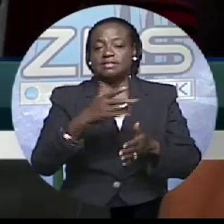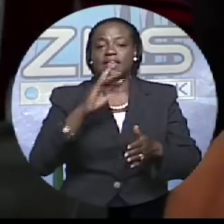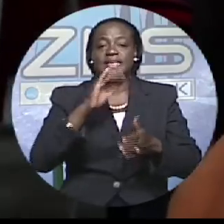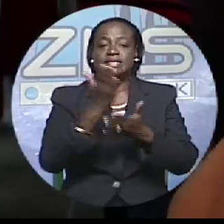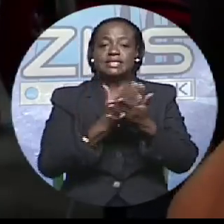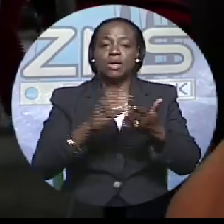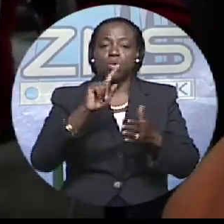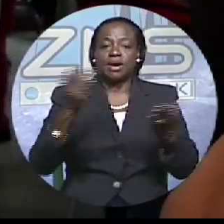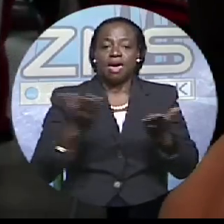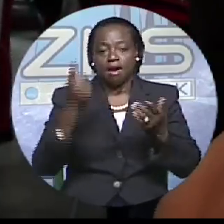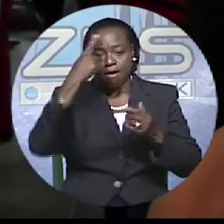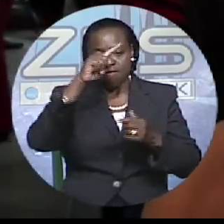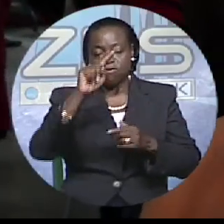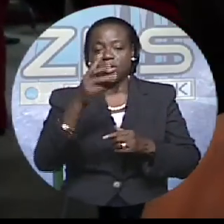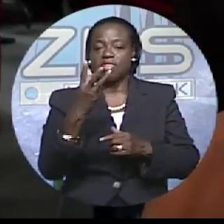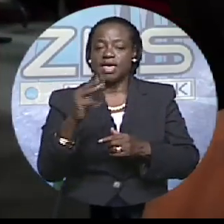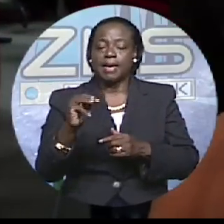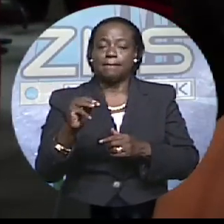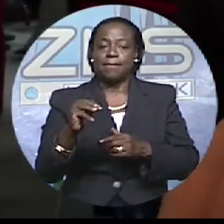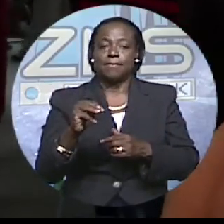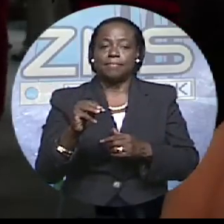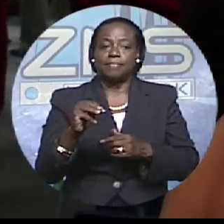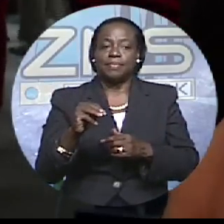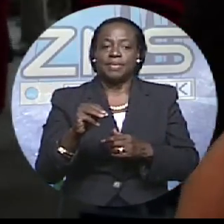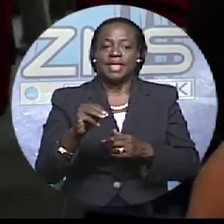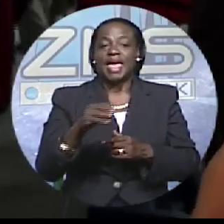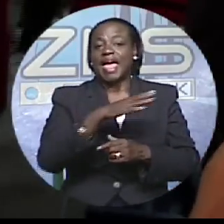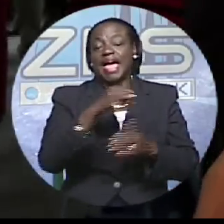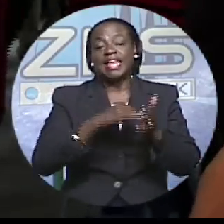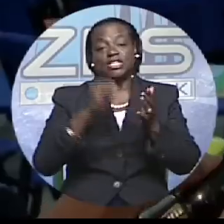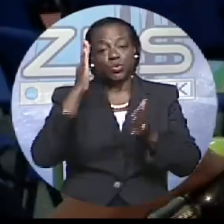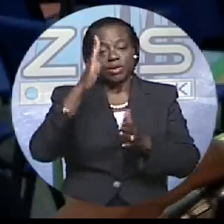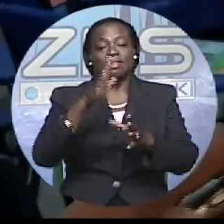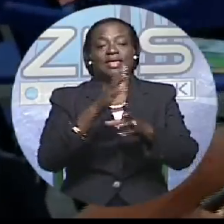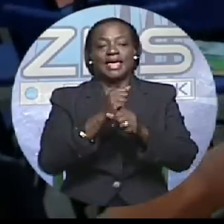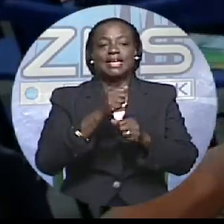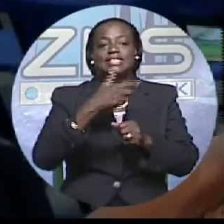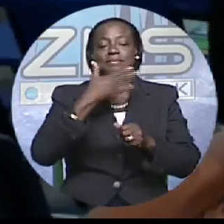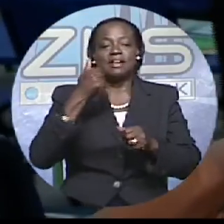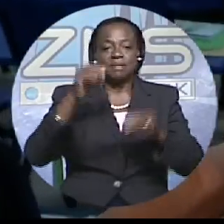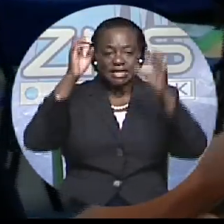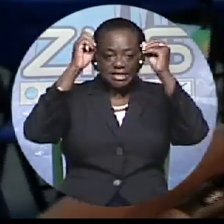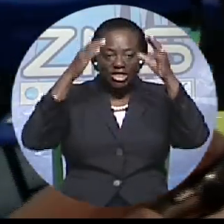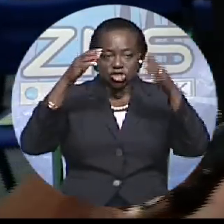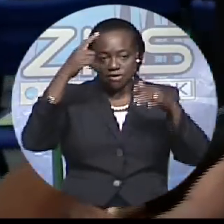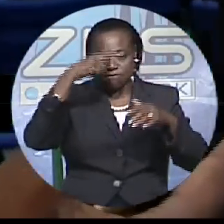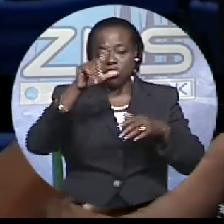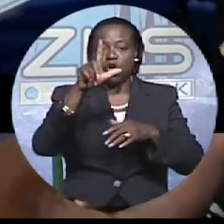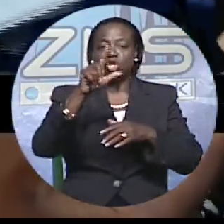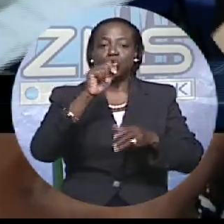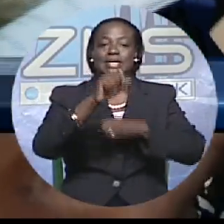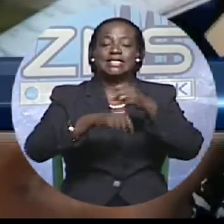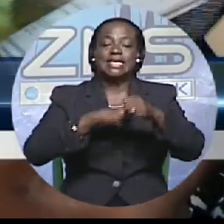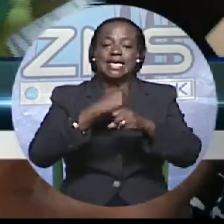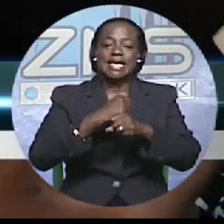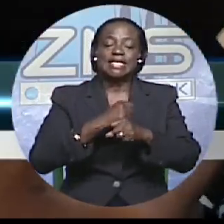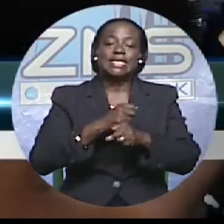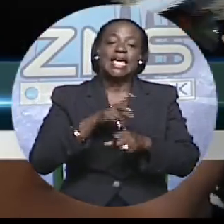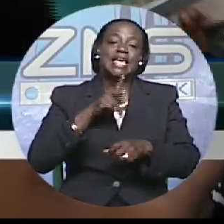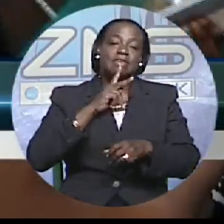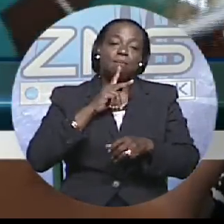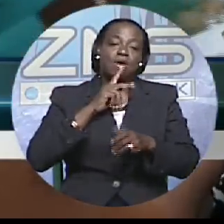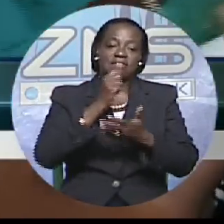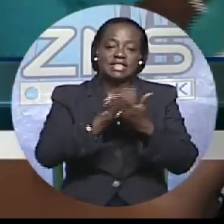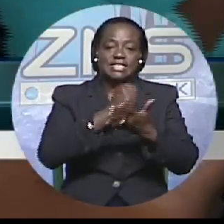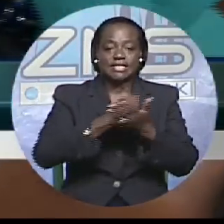them realize that it's going to get better. Teacher for 20 years already in the private sector, and so this is